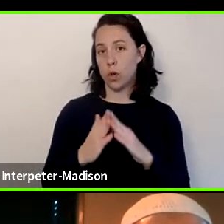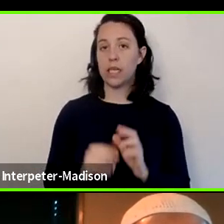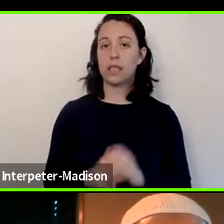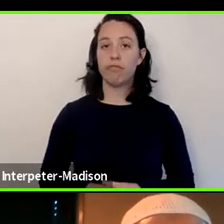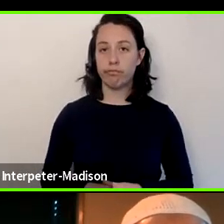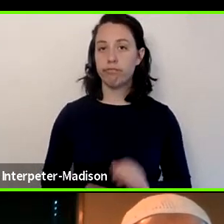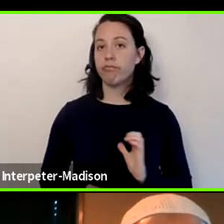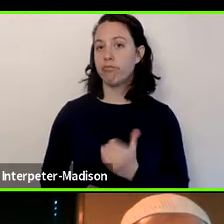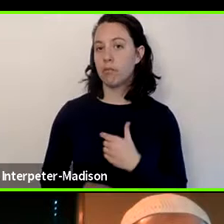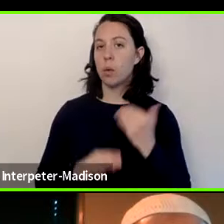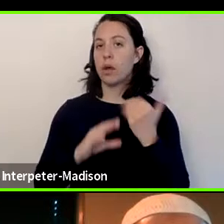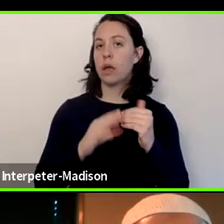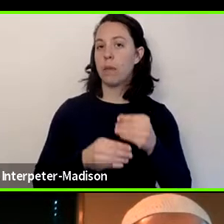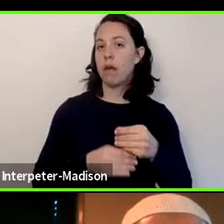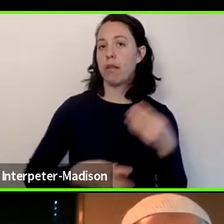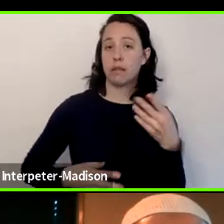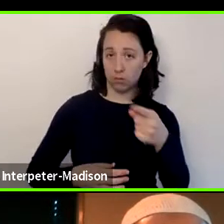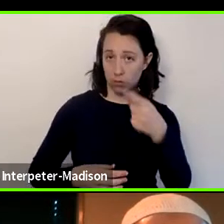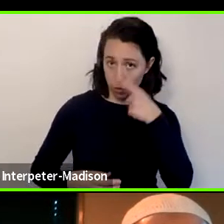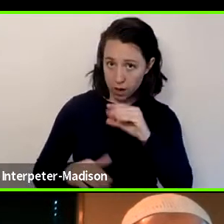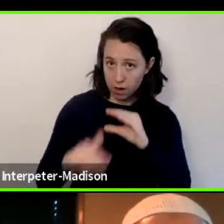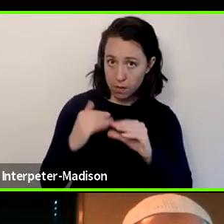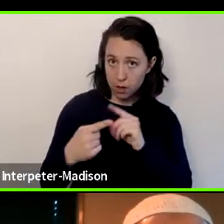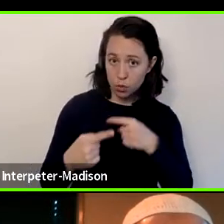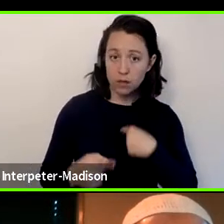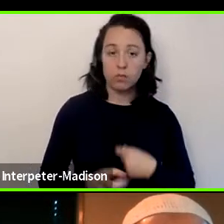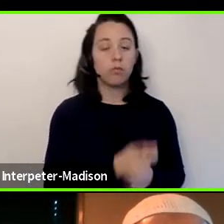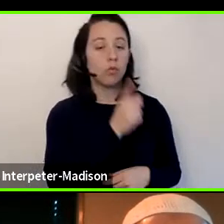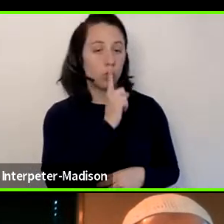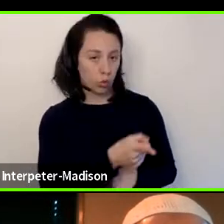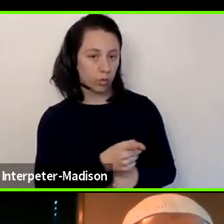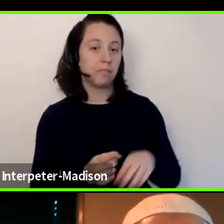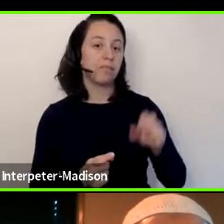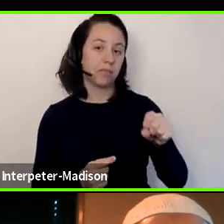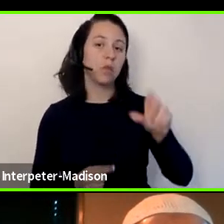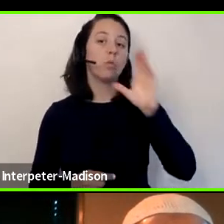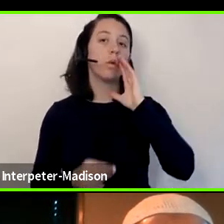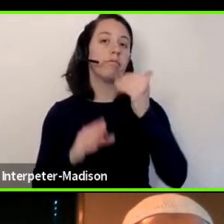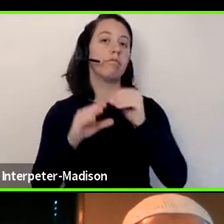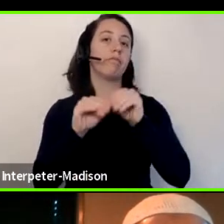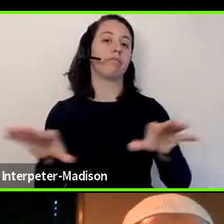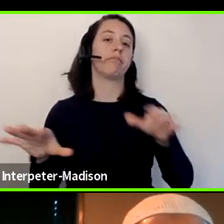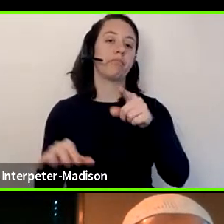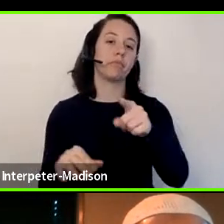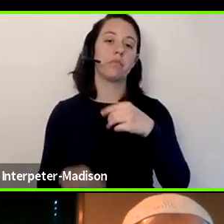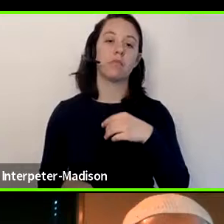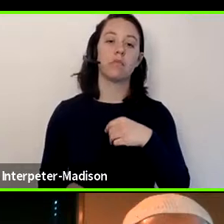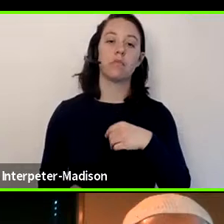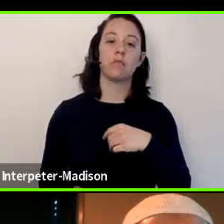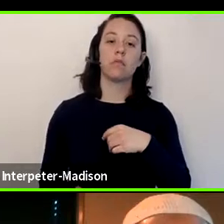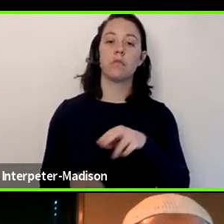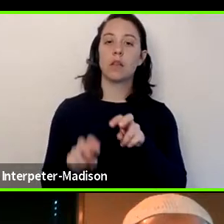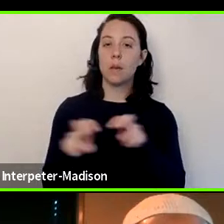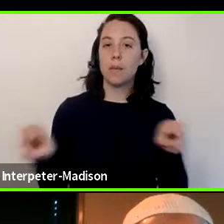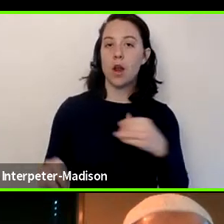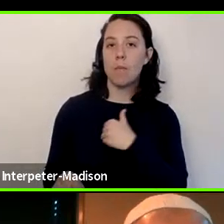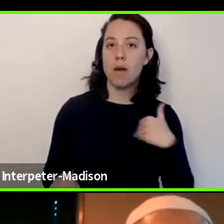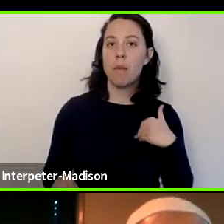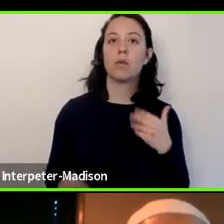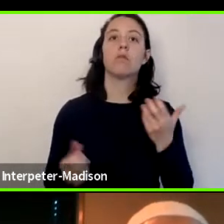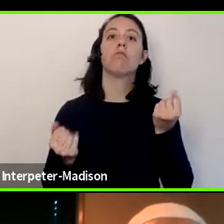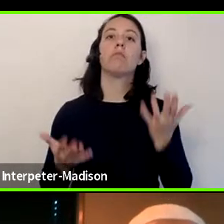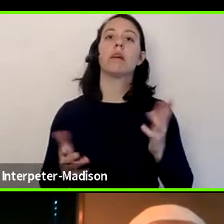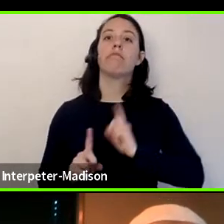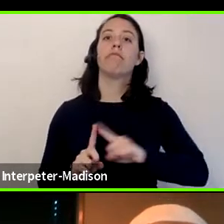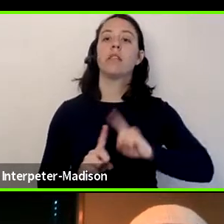list. Yes, we will give panel members a variety of different resources in addition to what was presented